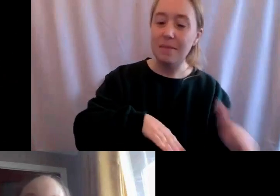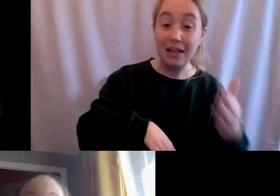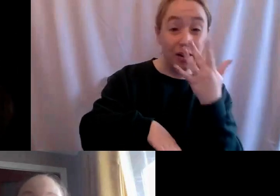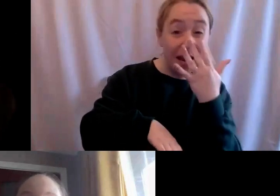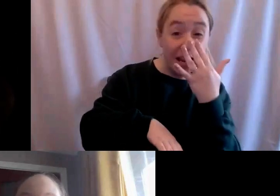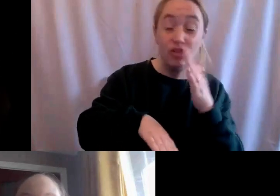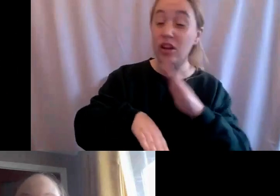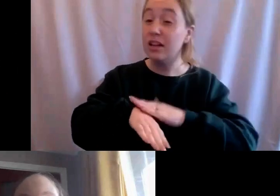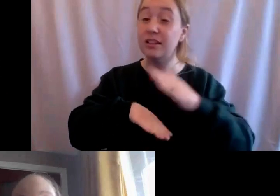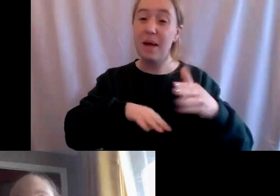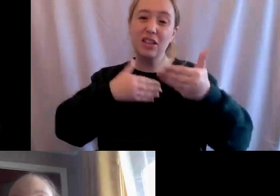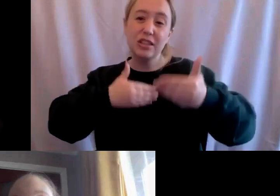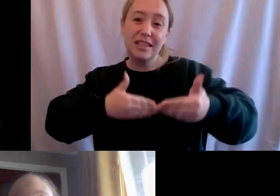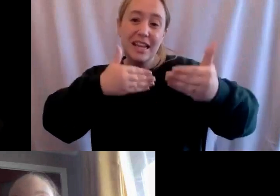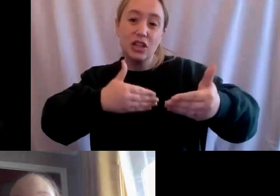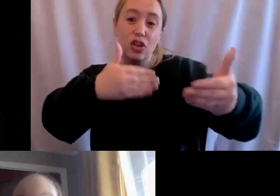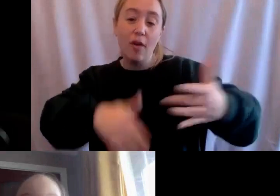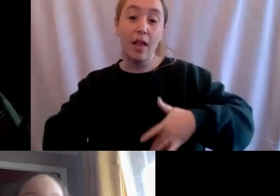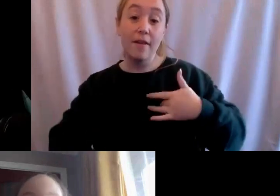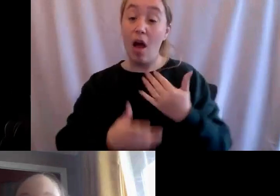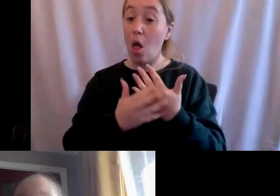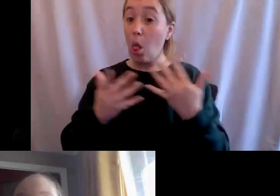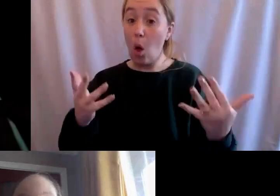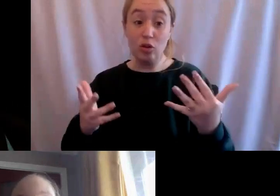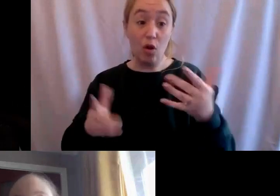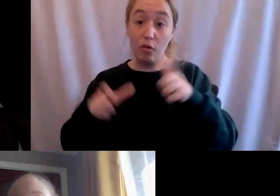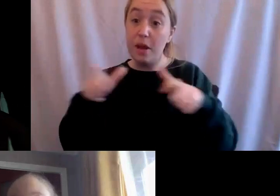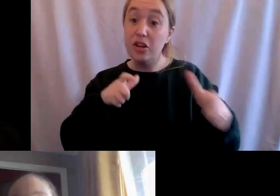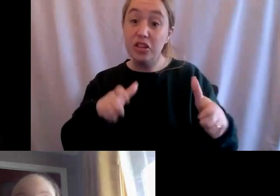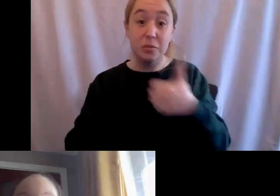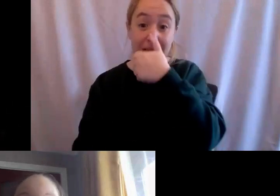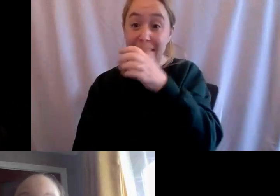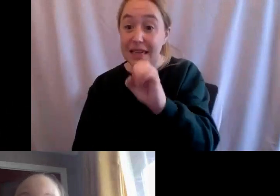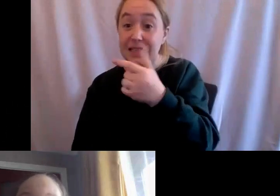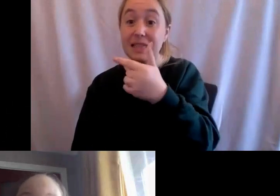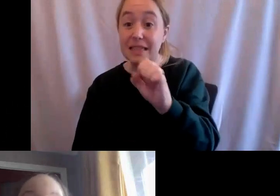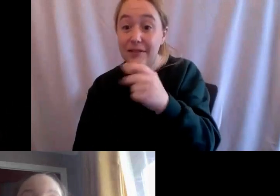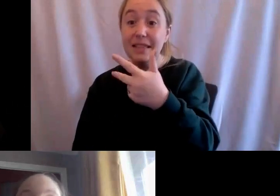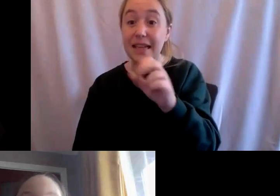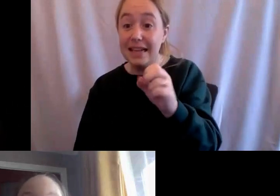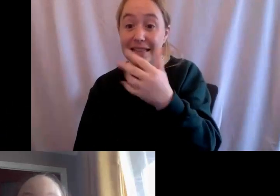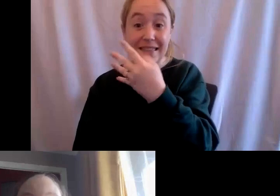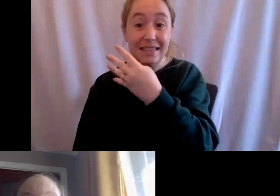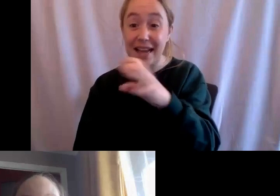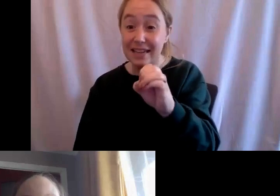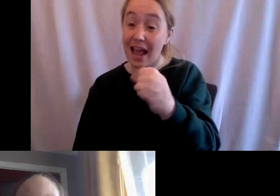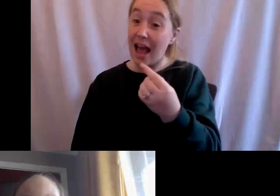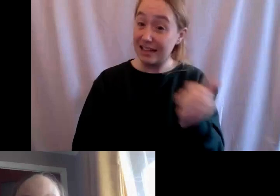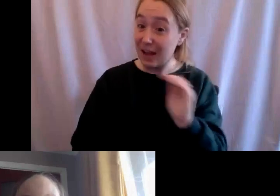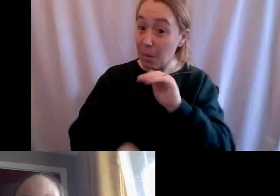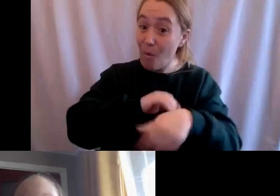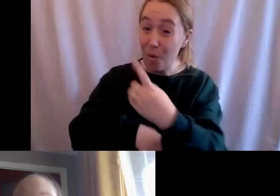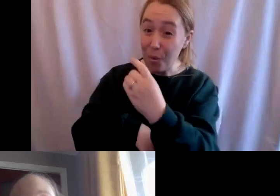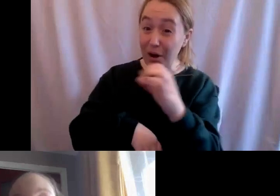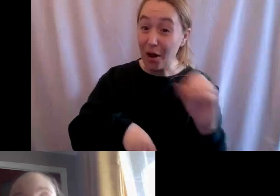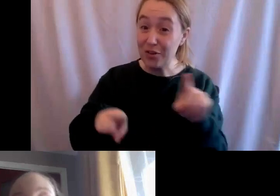life. Lots of patients have come to me in their 60s, 70s, 80s, 90s, and I've even got a few 100-year-olds